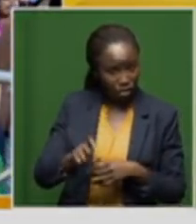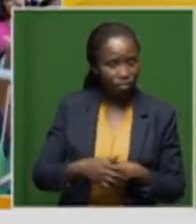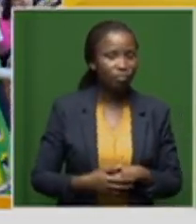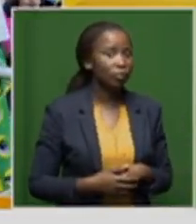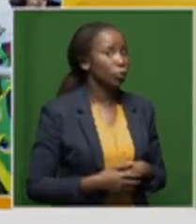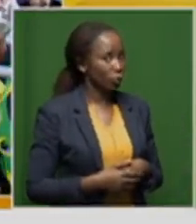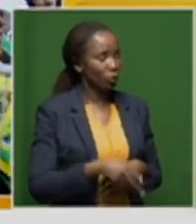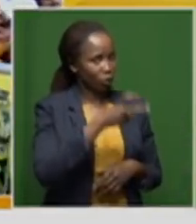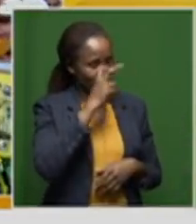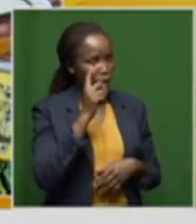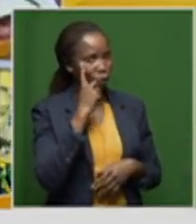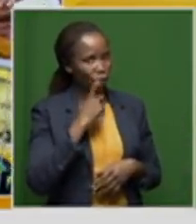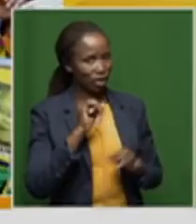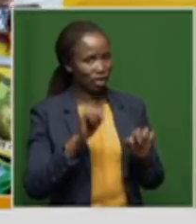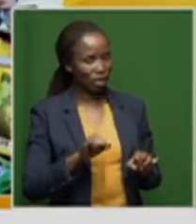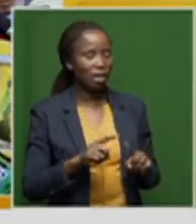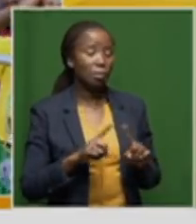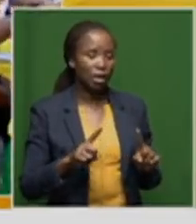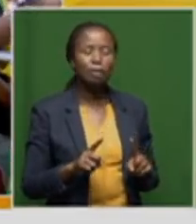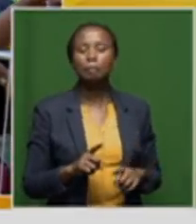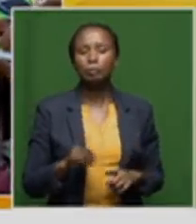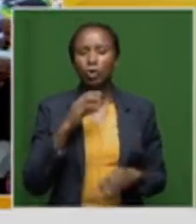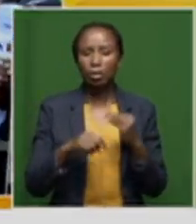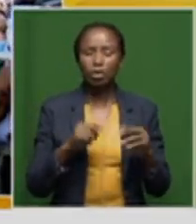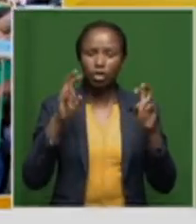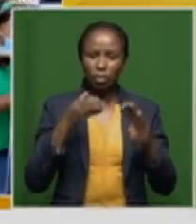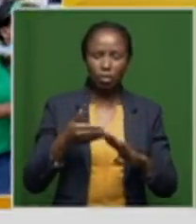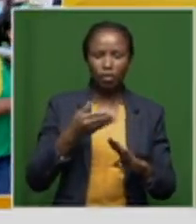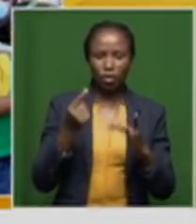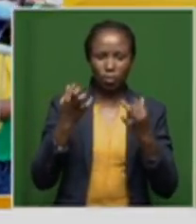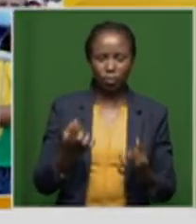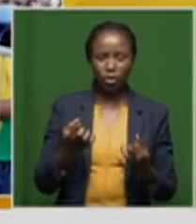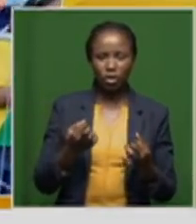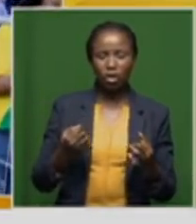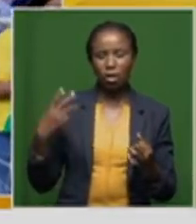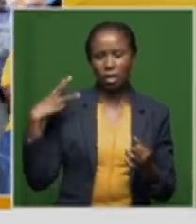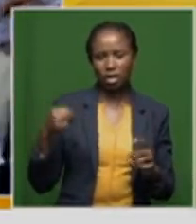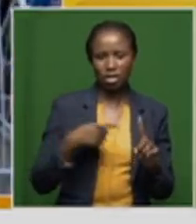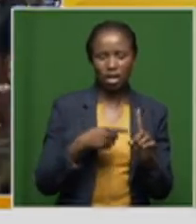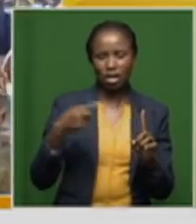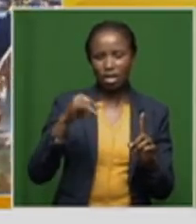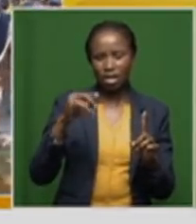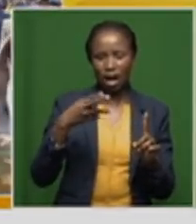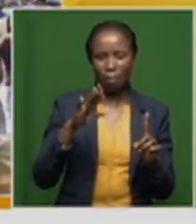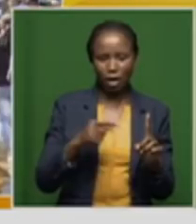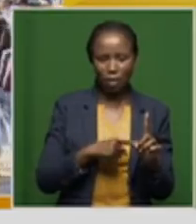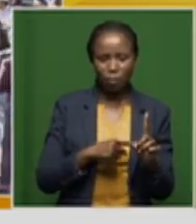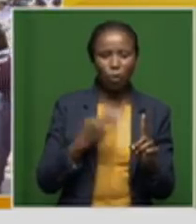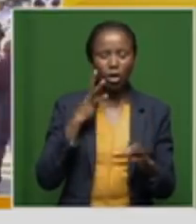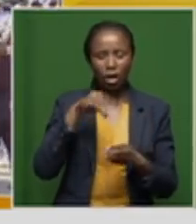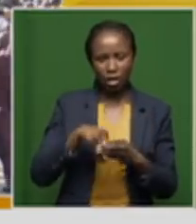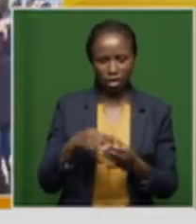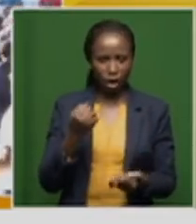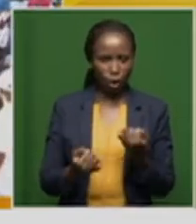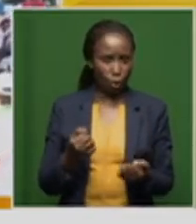indeed, Samgele, but coming to the issue of the former Finance Minister Malusi Gigaba attending this particular court